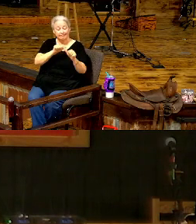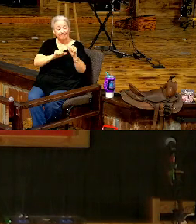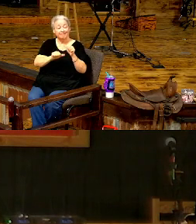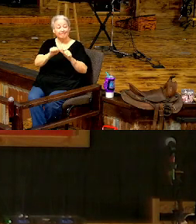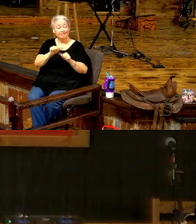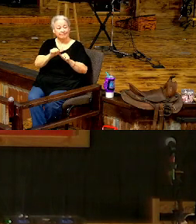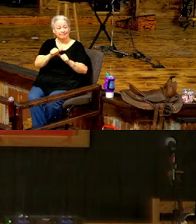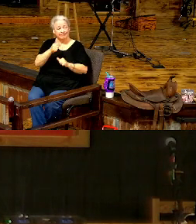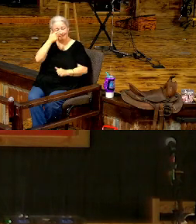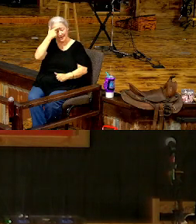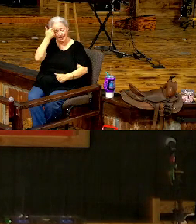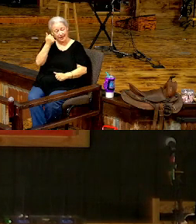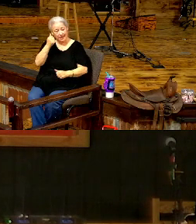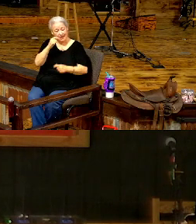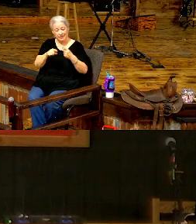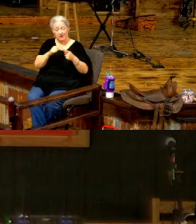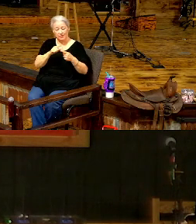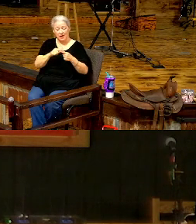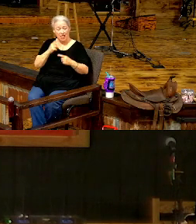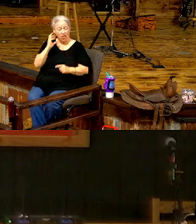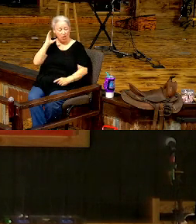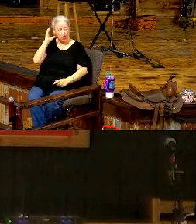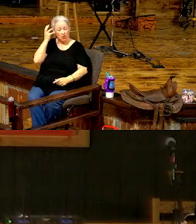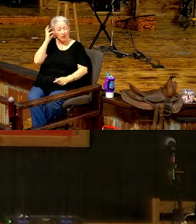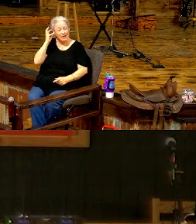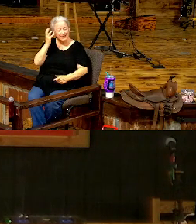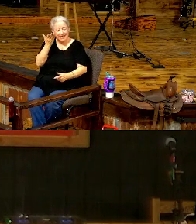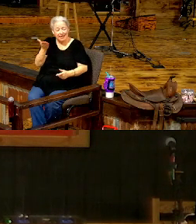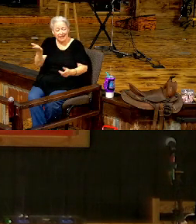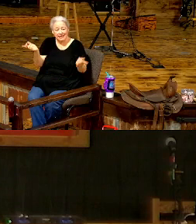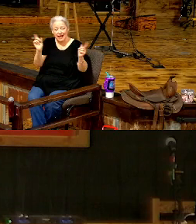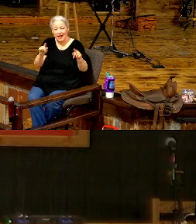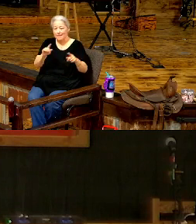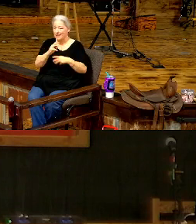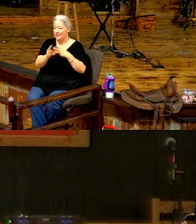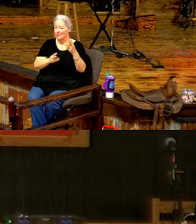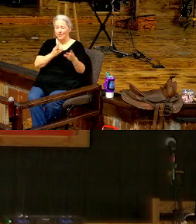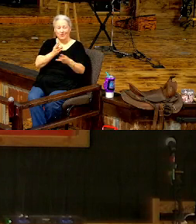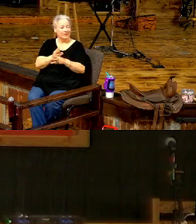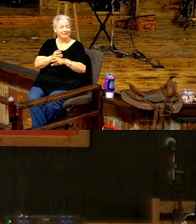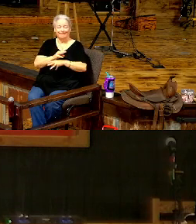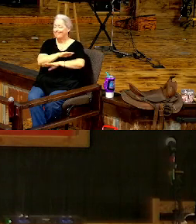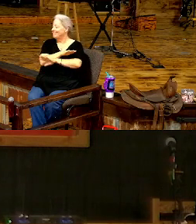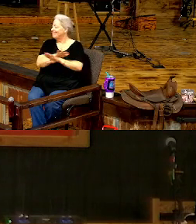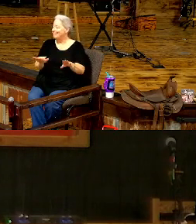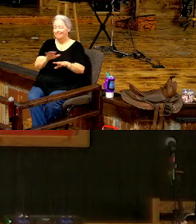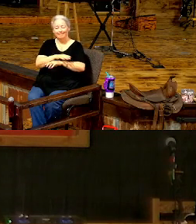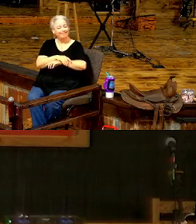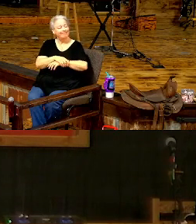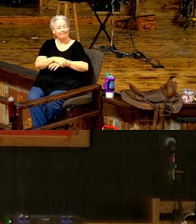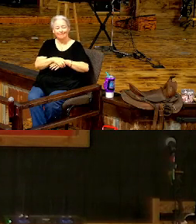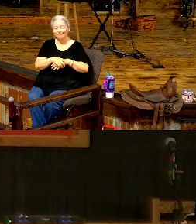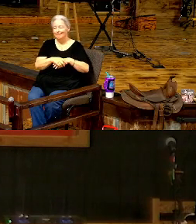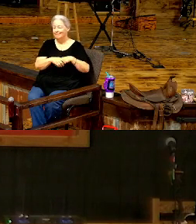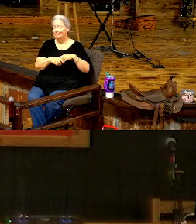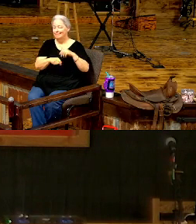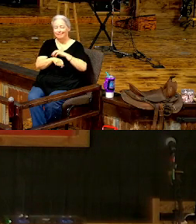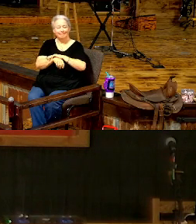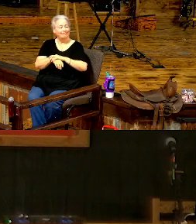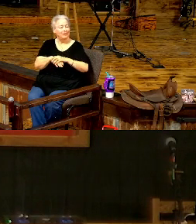Because when crazy stuff starts to happen, the world's not going to comfort you. The world's not going to tell you the